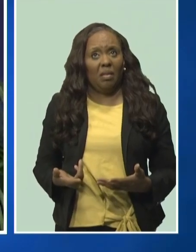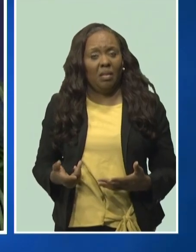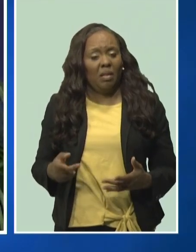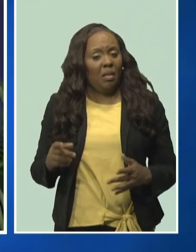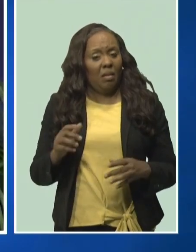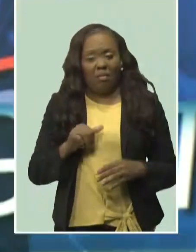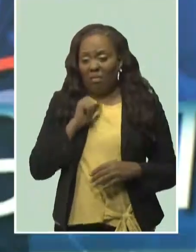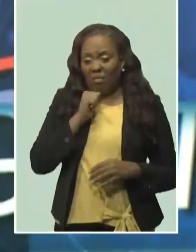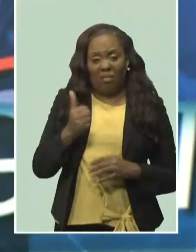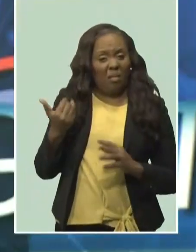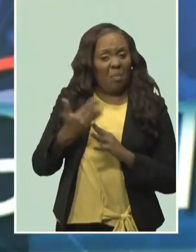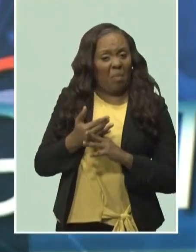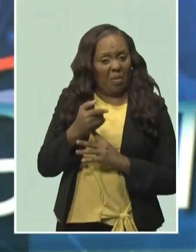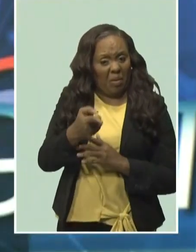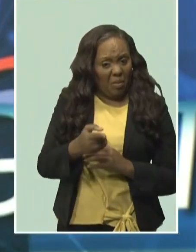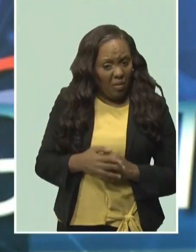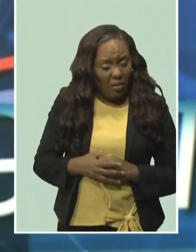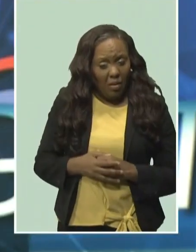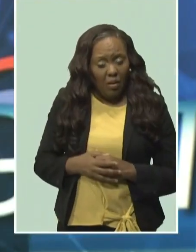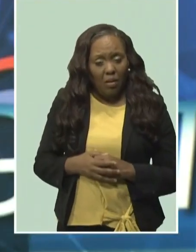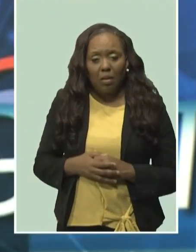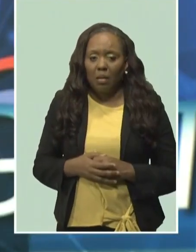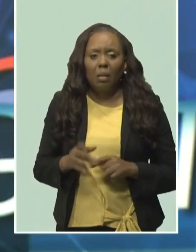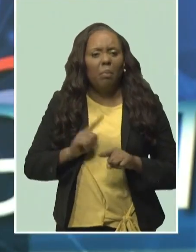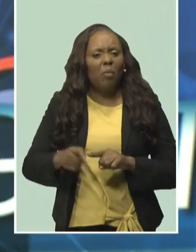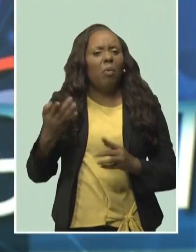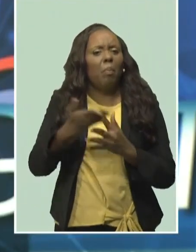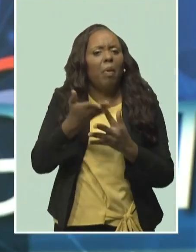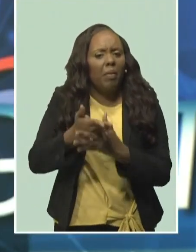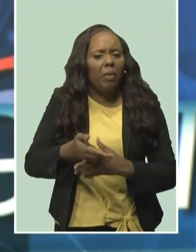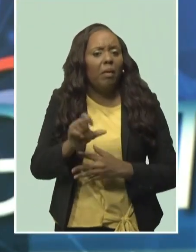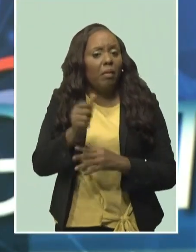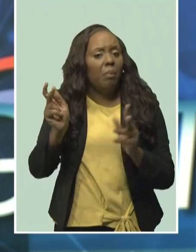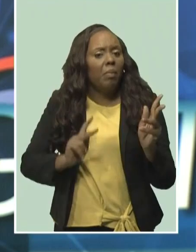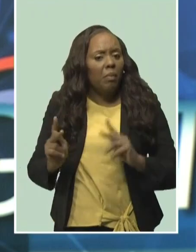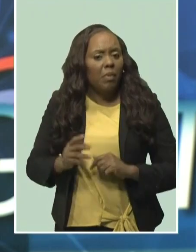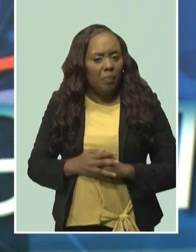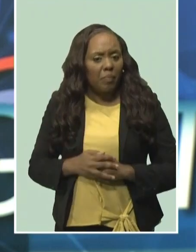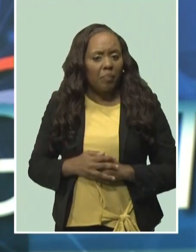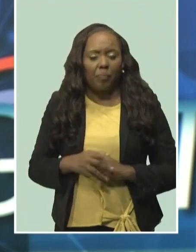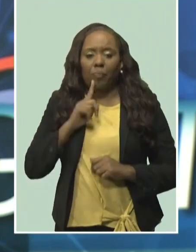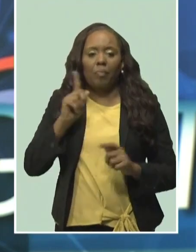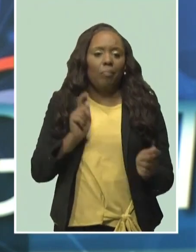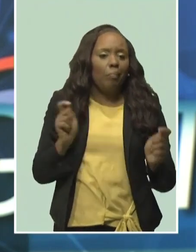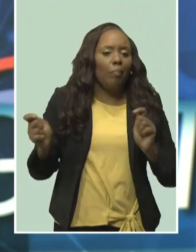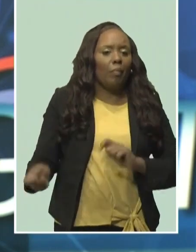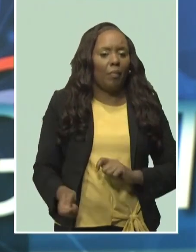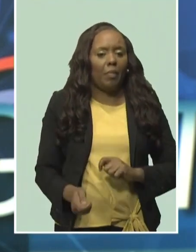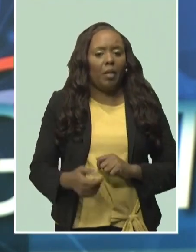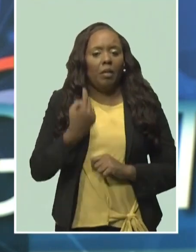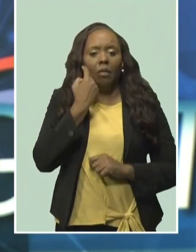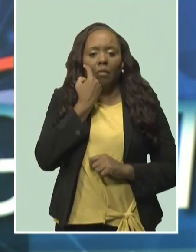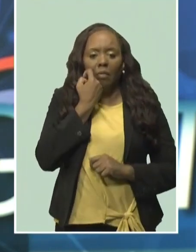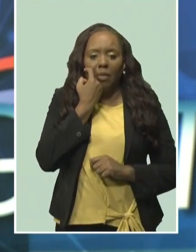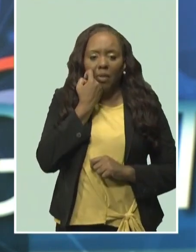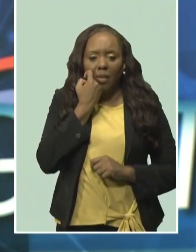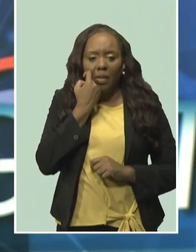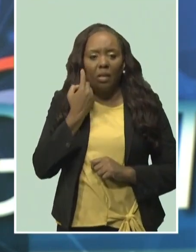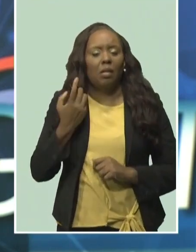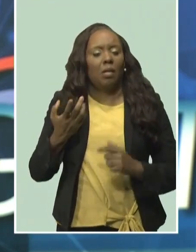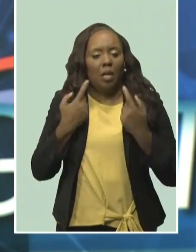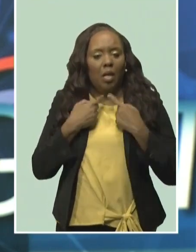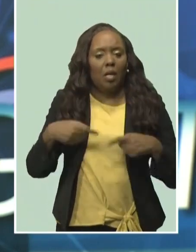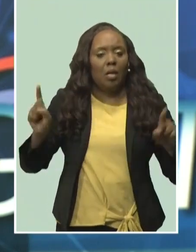you. Senator Cummins also explained how the shift will be important to the functioning of the recently announced Business